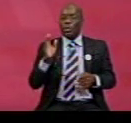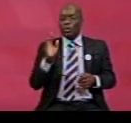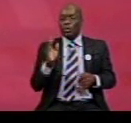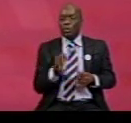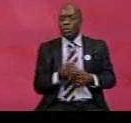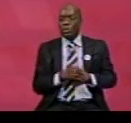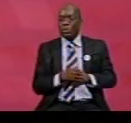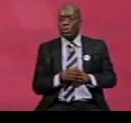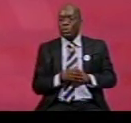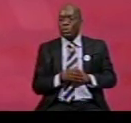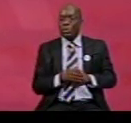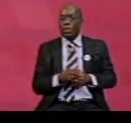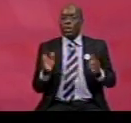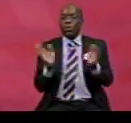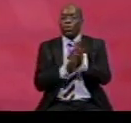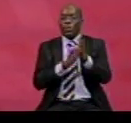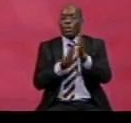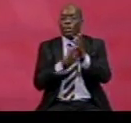The